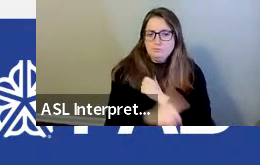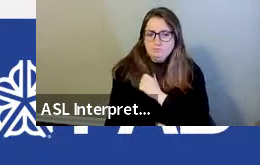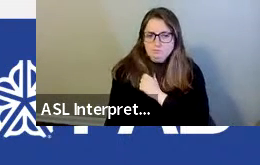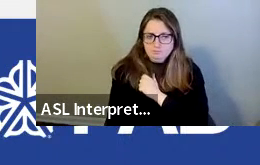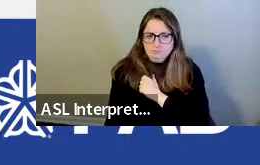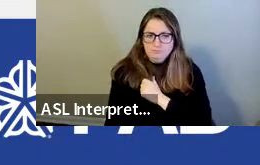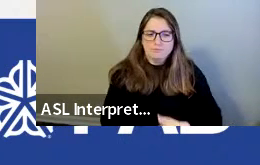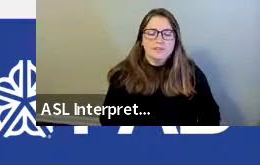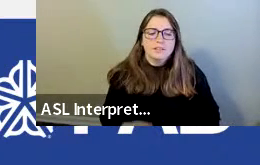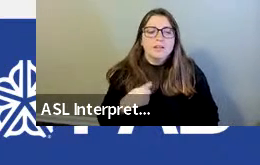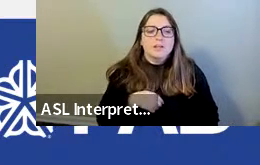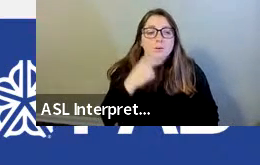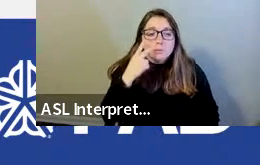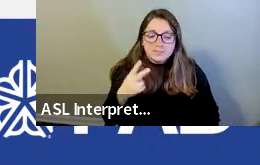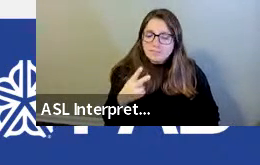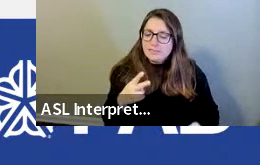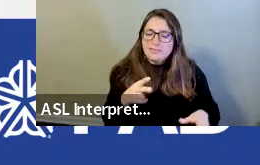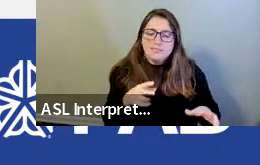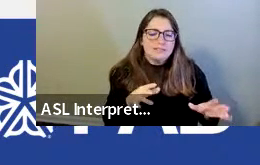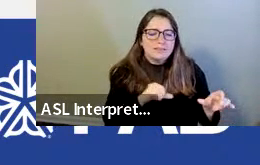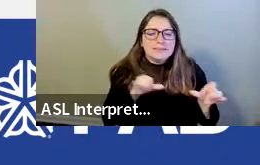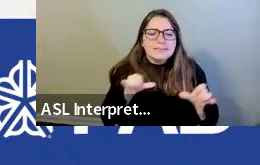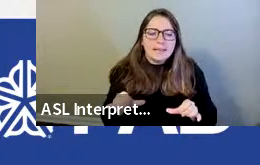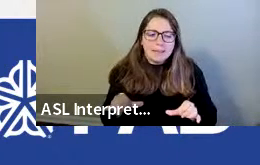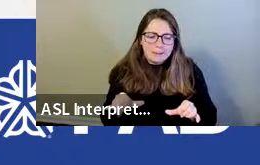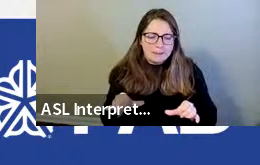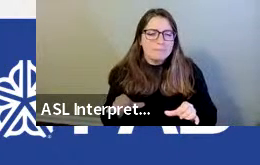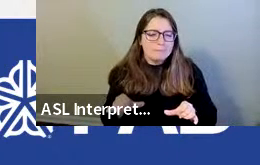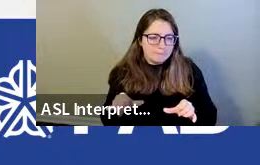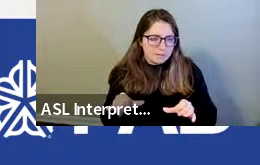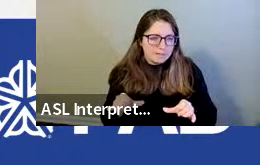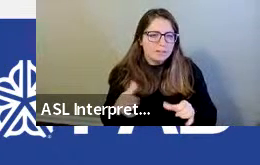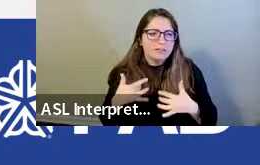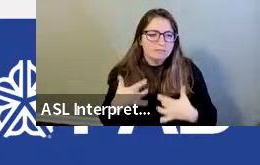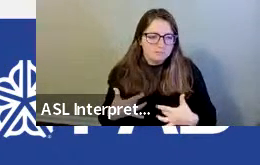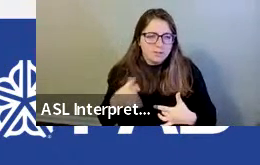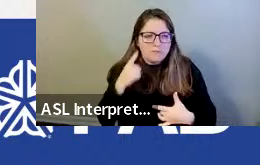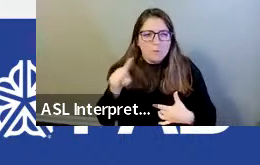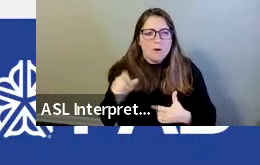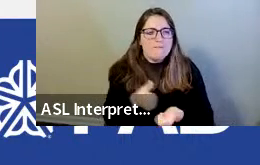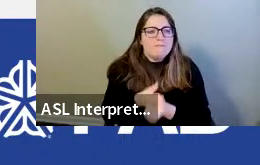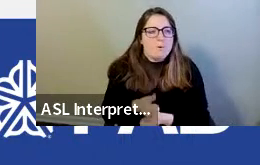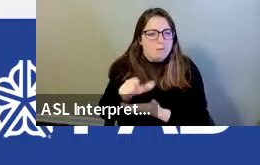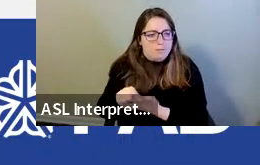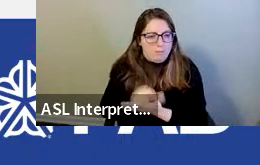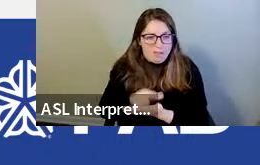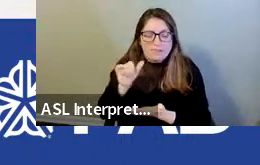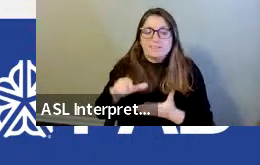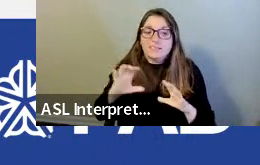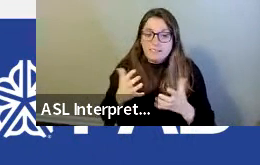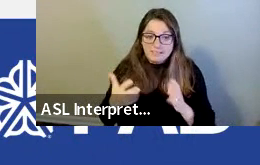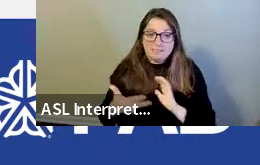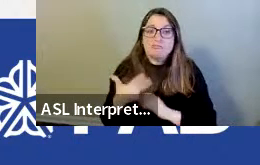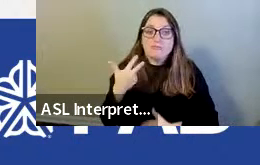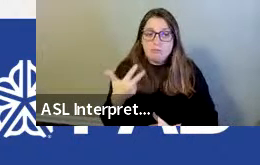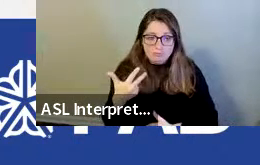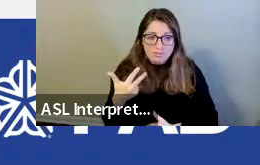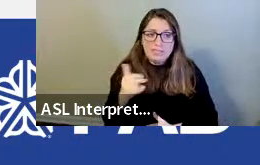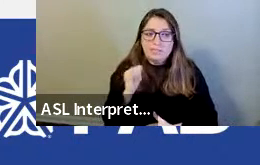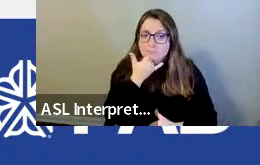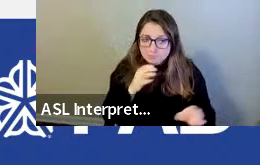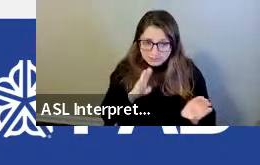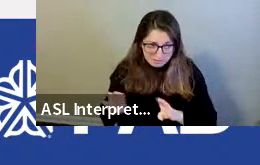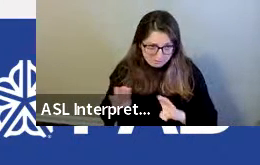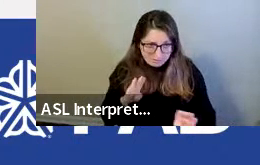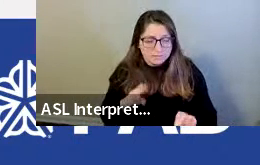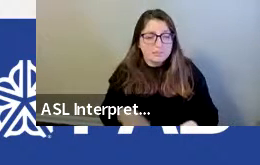for obedience to laws, which is also a class 3 misconduct, and also results in